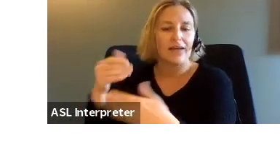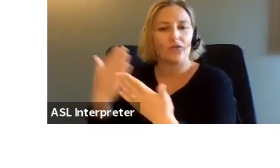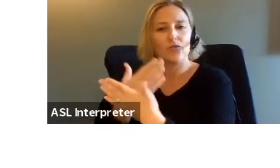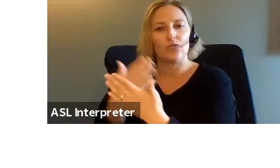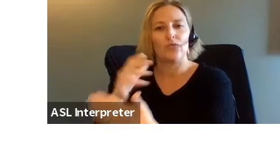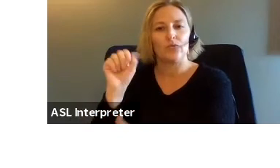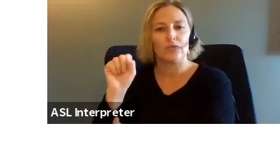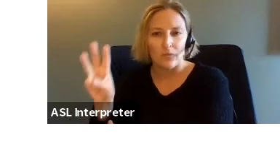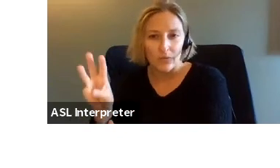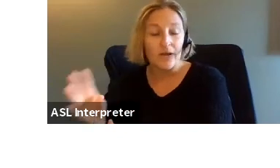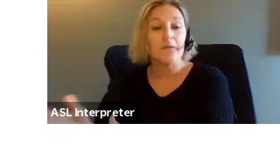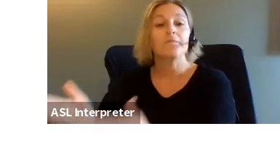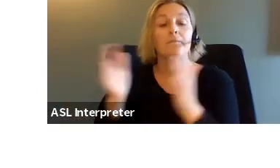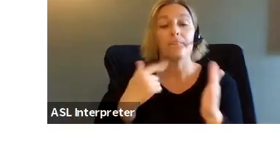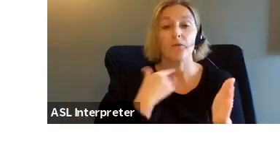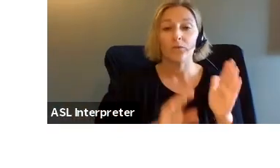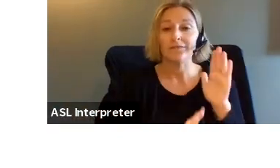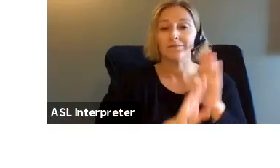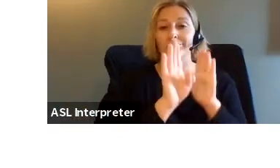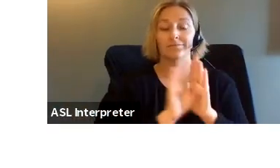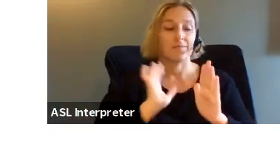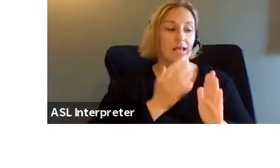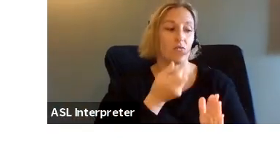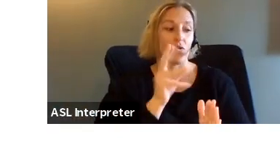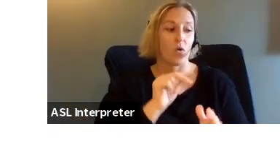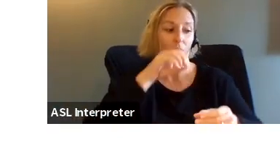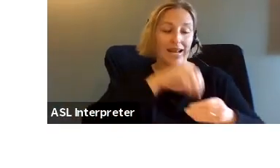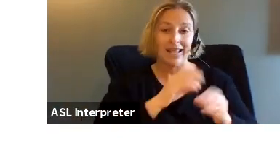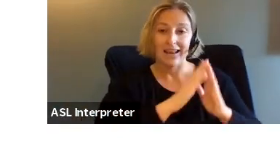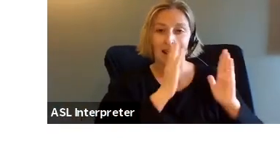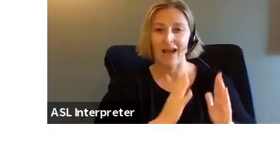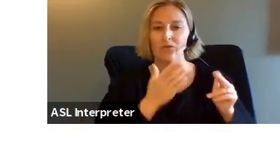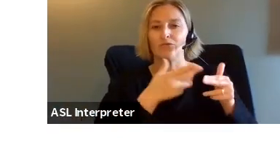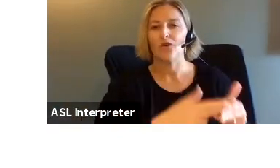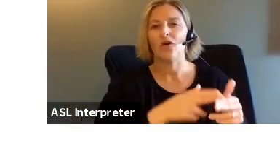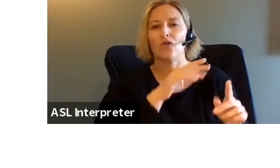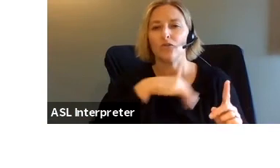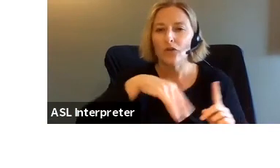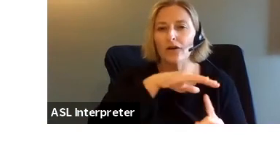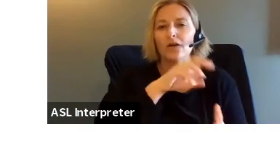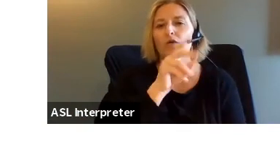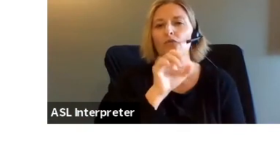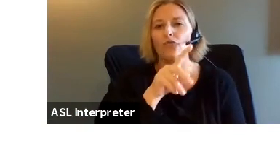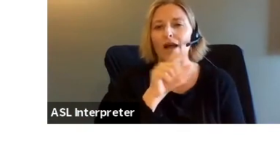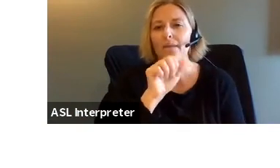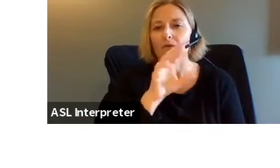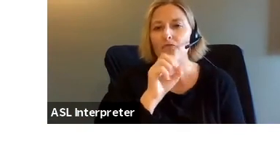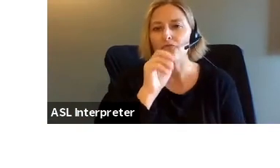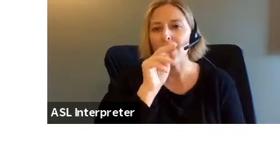own in-house, what we call a wraparound telehealth platform. We call this a switchboard. This is